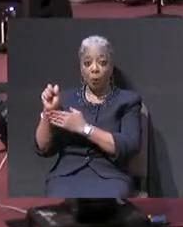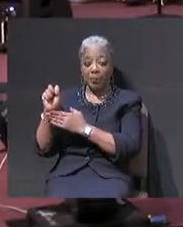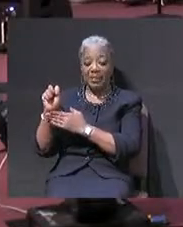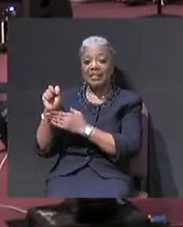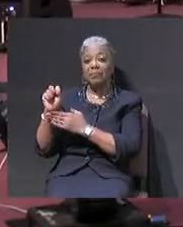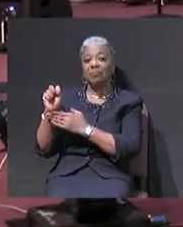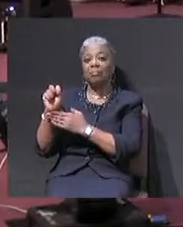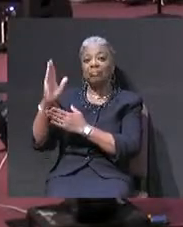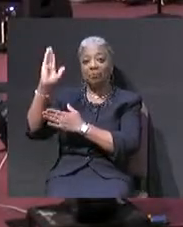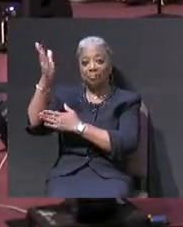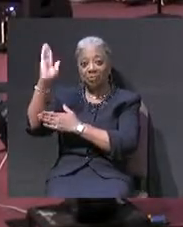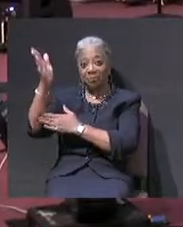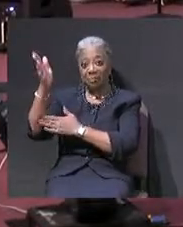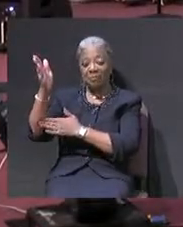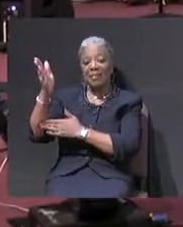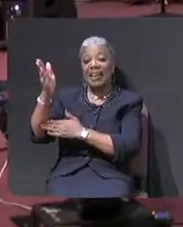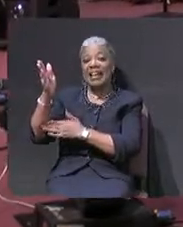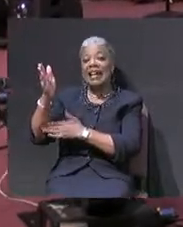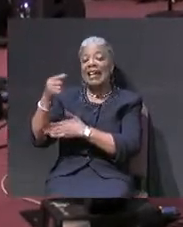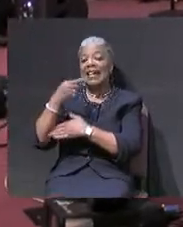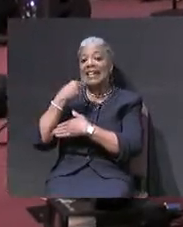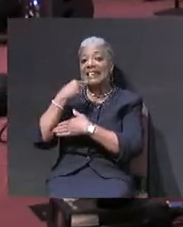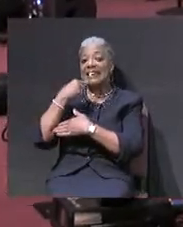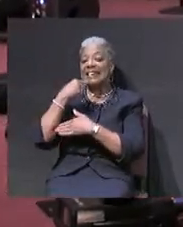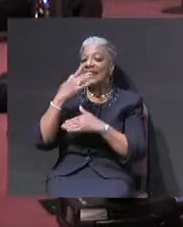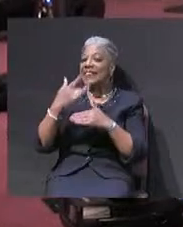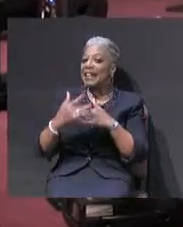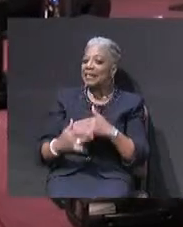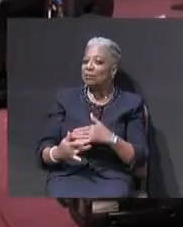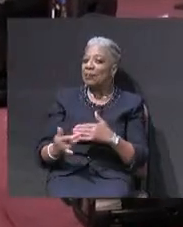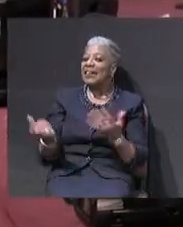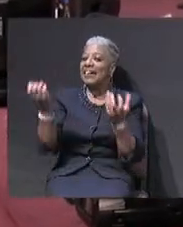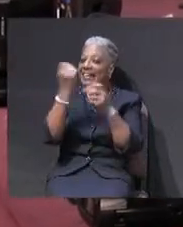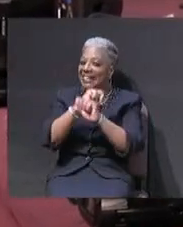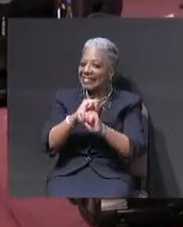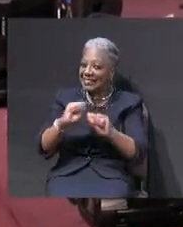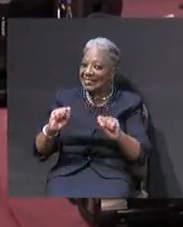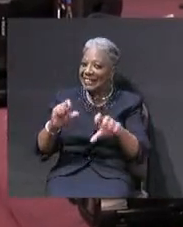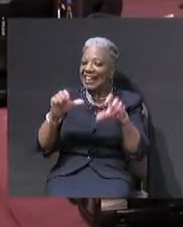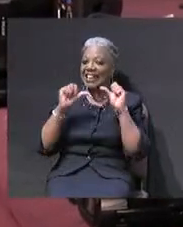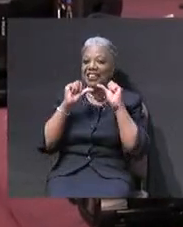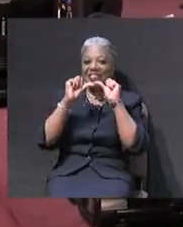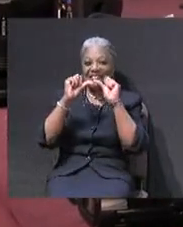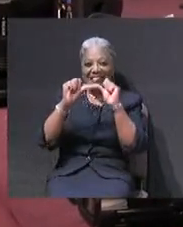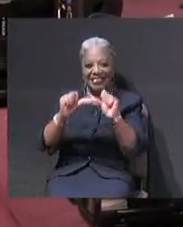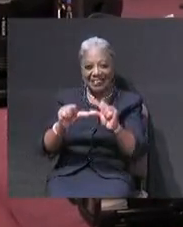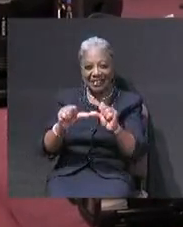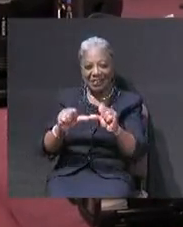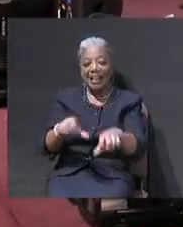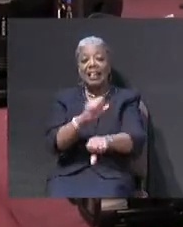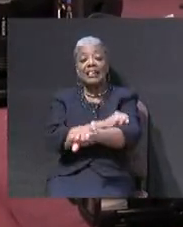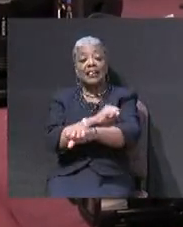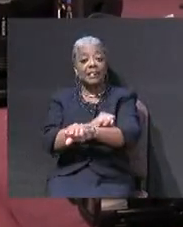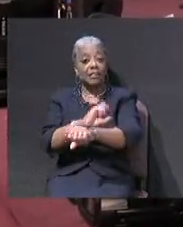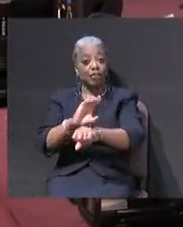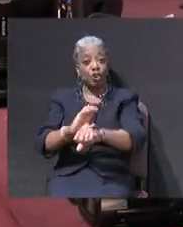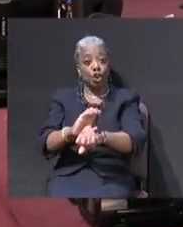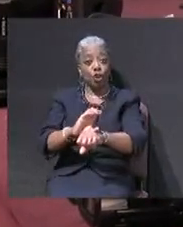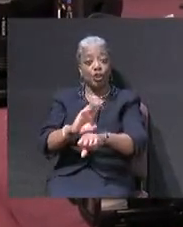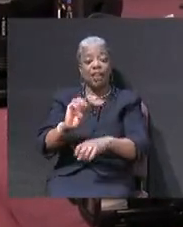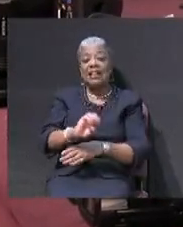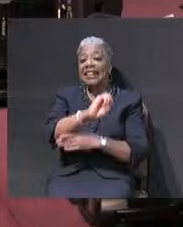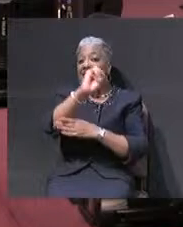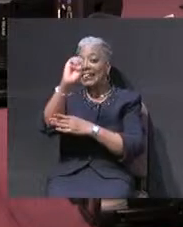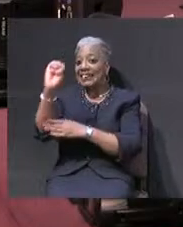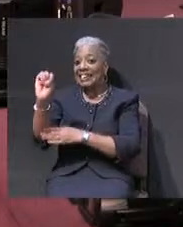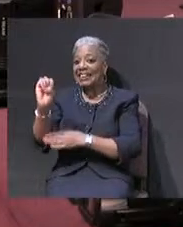glad the blood still works. Amen. St. Stephen Church, this Easter Sunday morning, it's giving time. Giving time